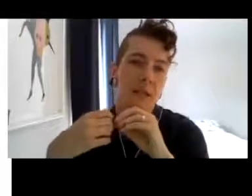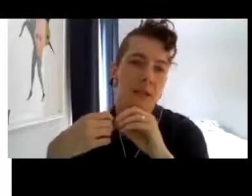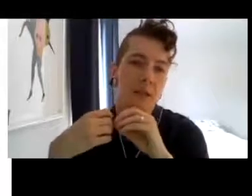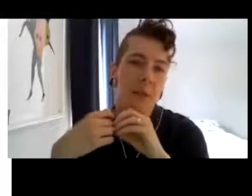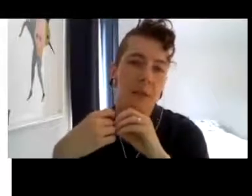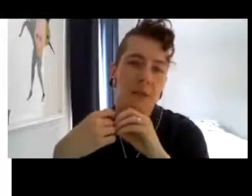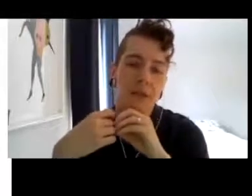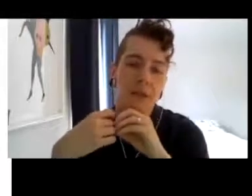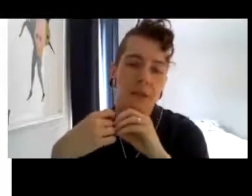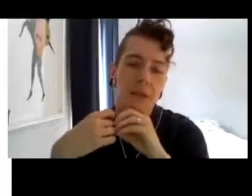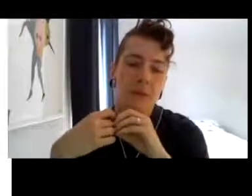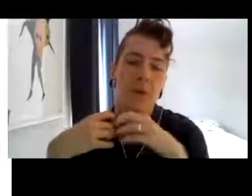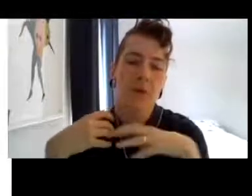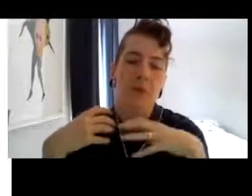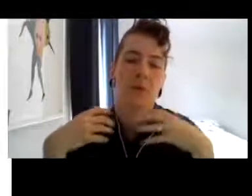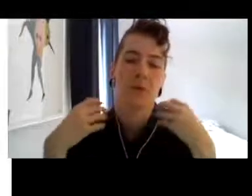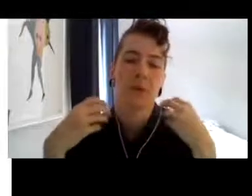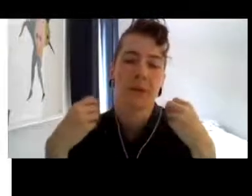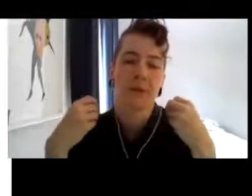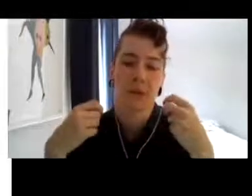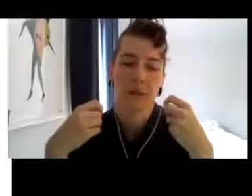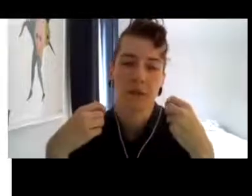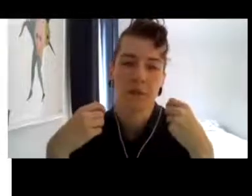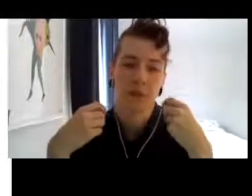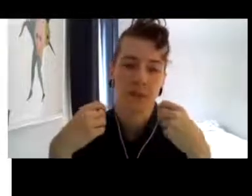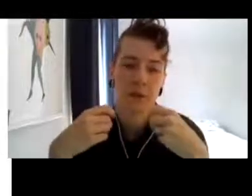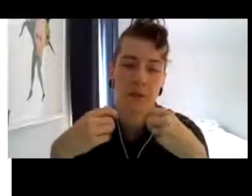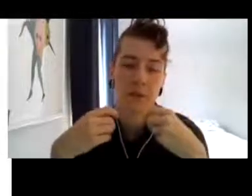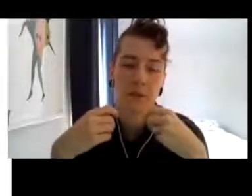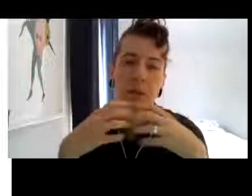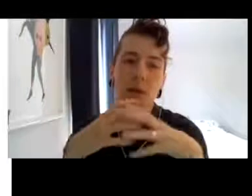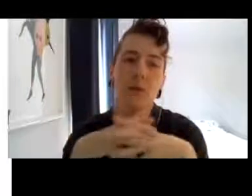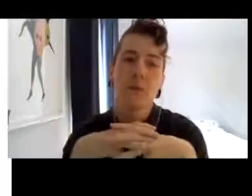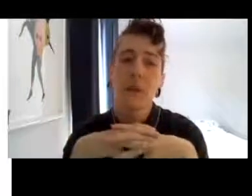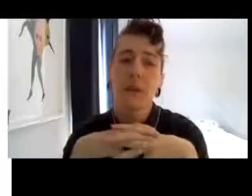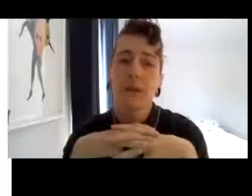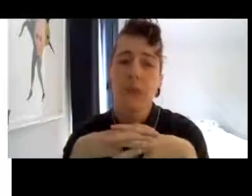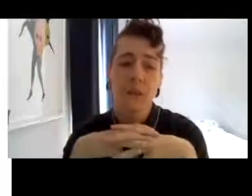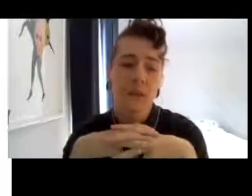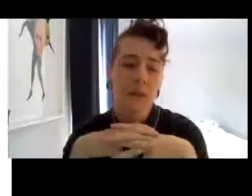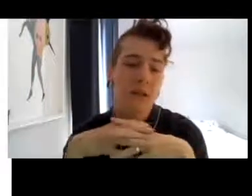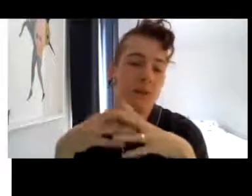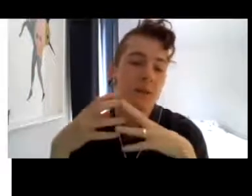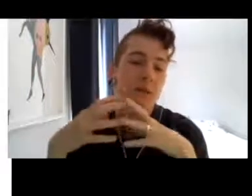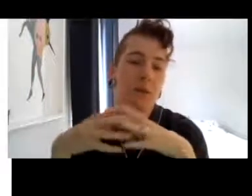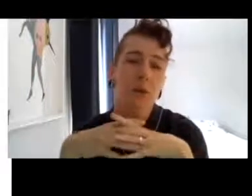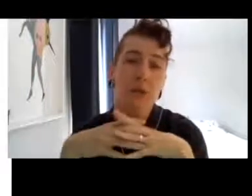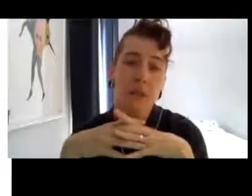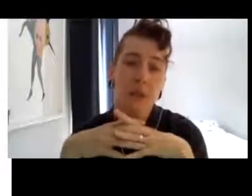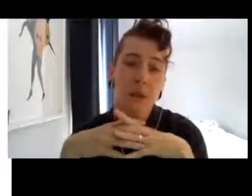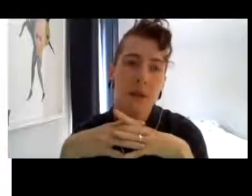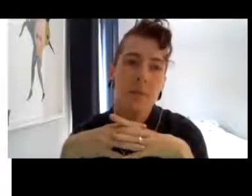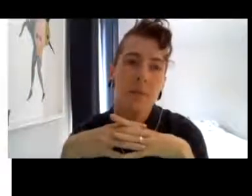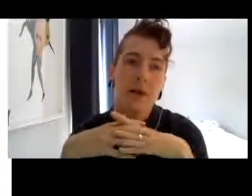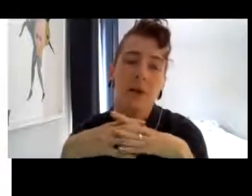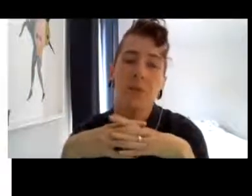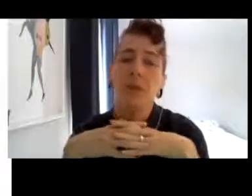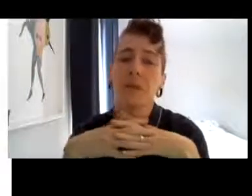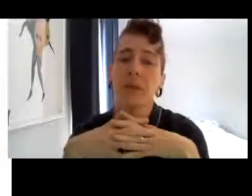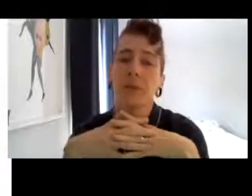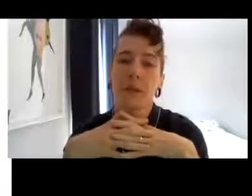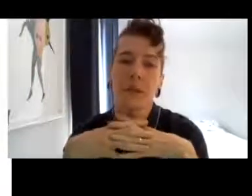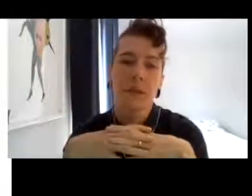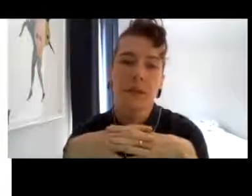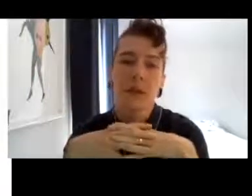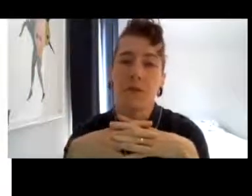just the accessibility of your materials, but also the readability of your materials. Readability is something that's often overlooked, but